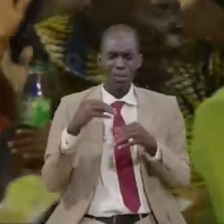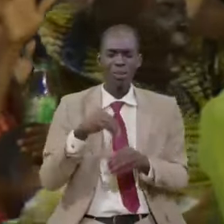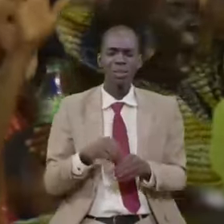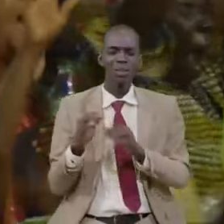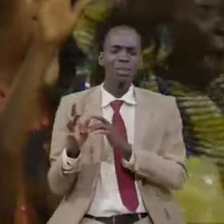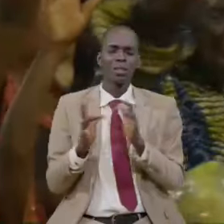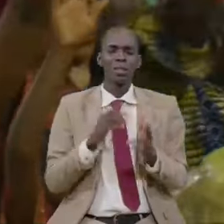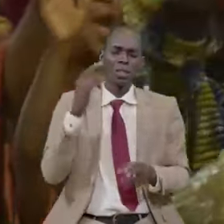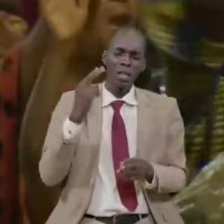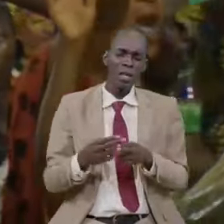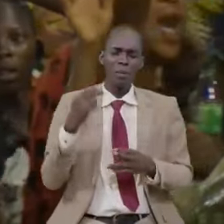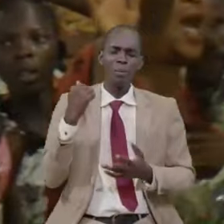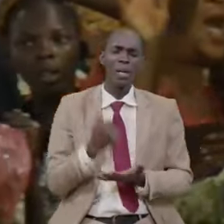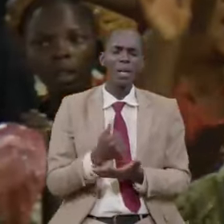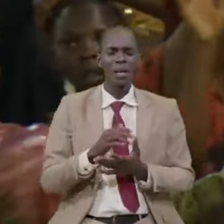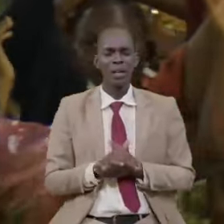name.